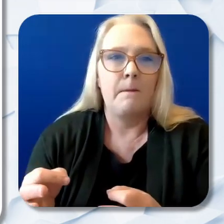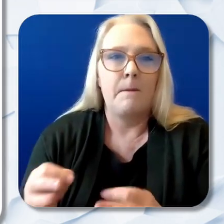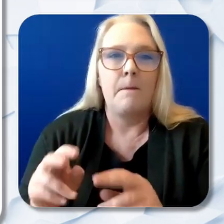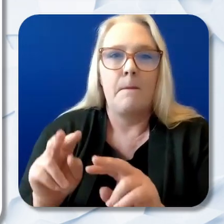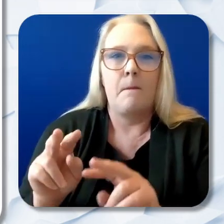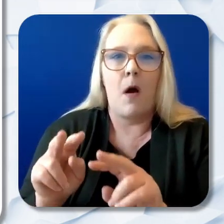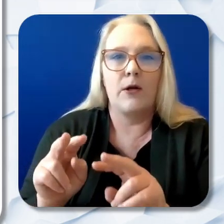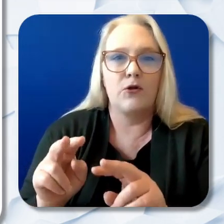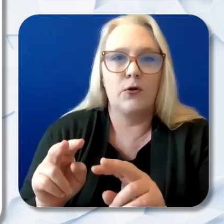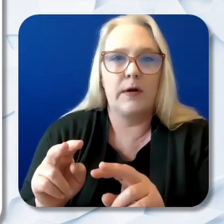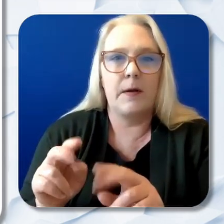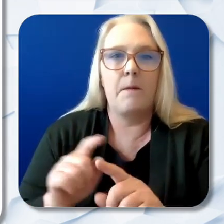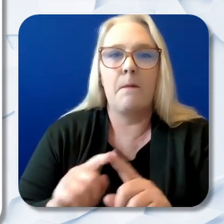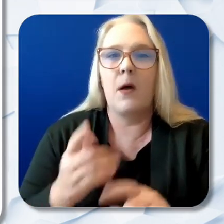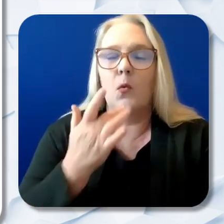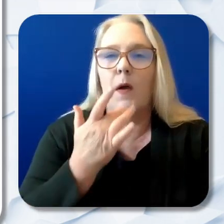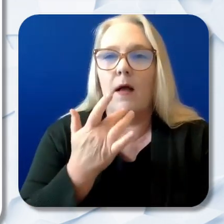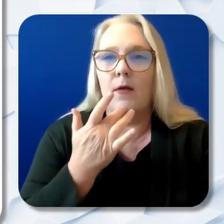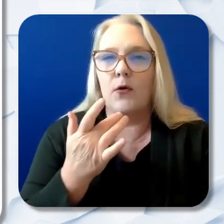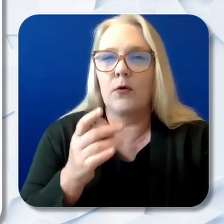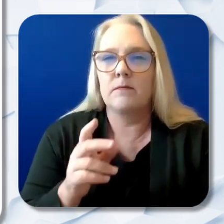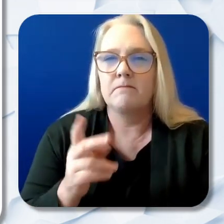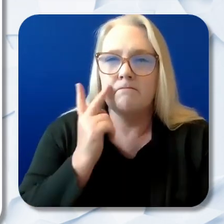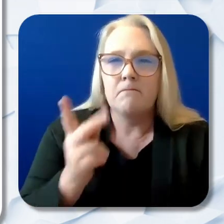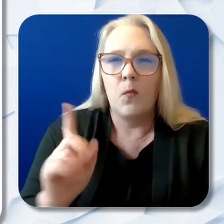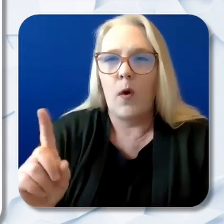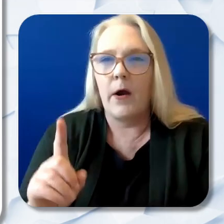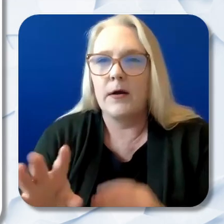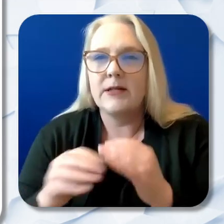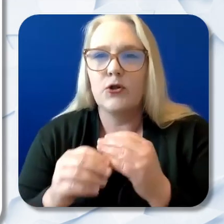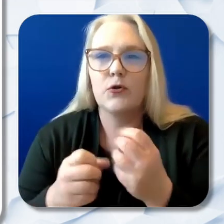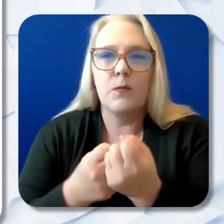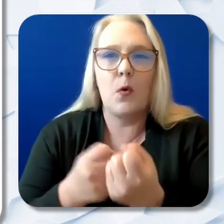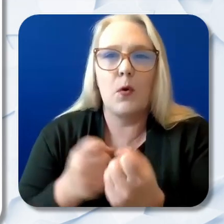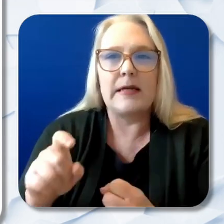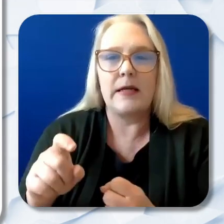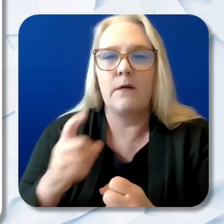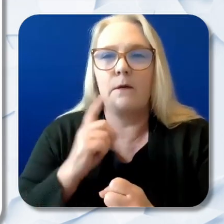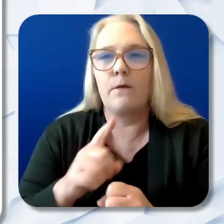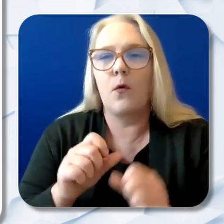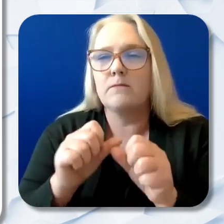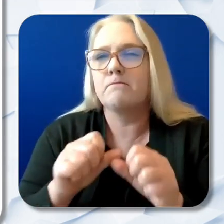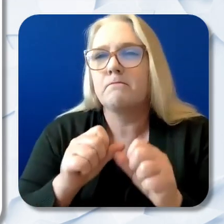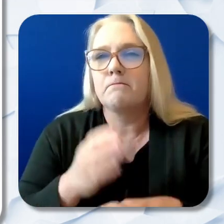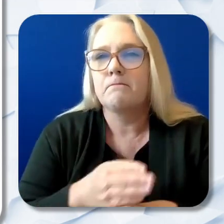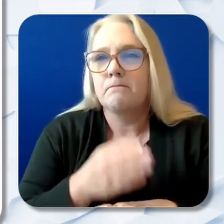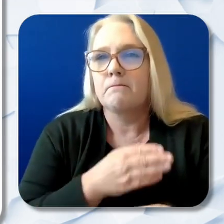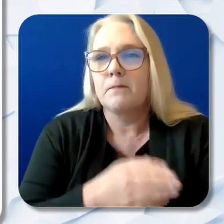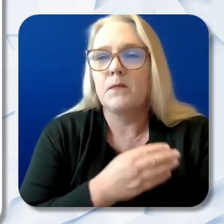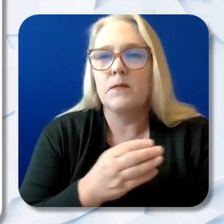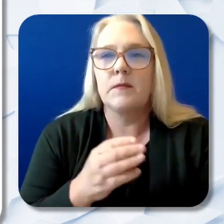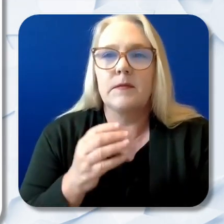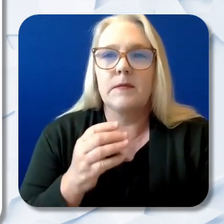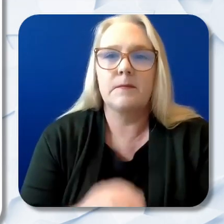rather to identify where additional support is needed for continuous quality improvement in California